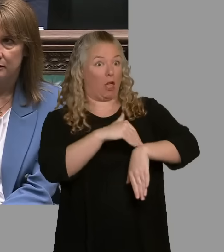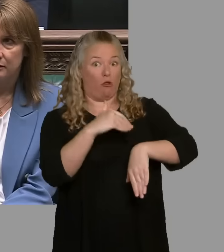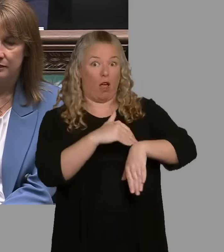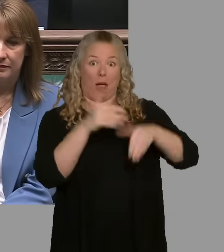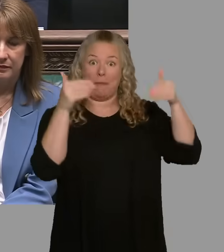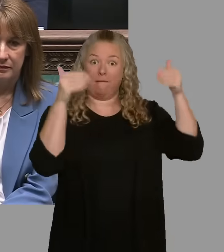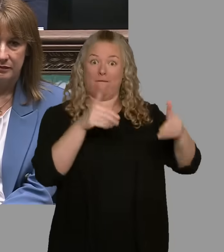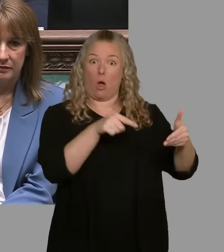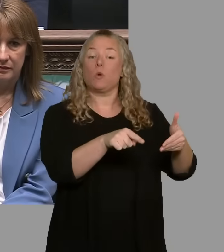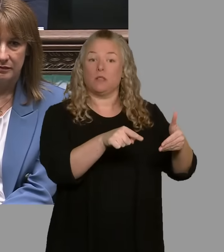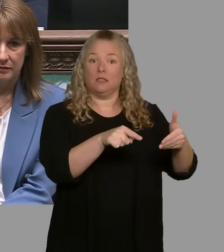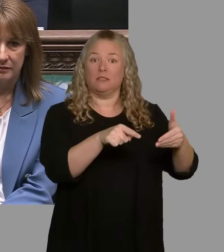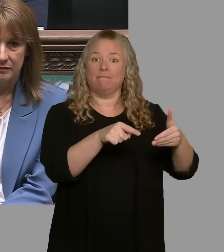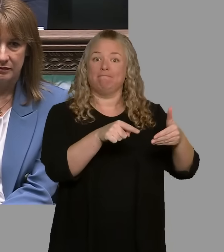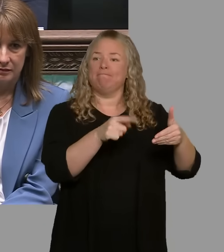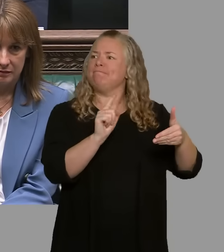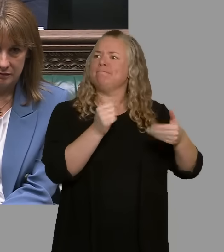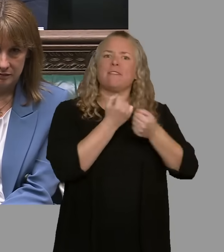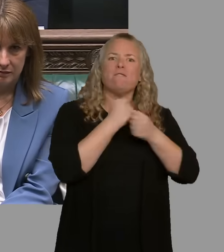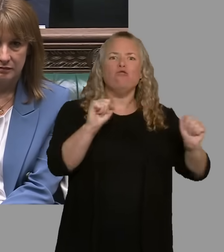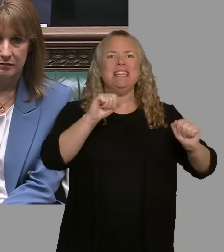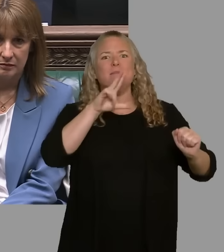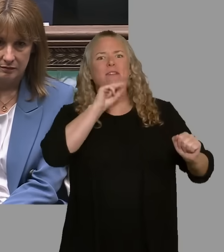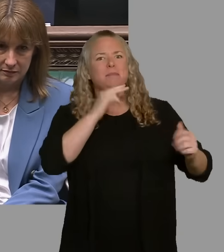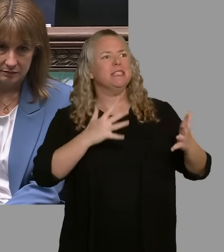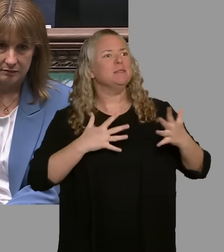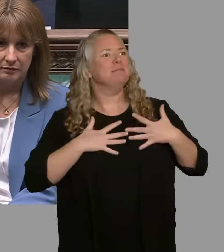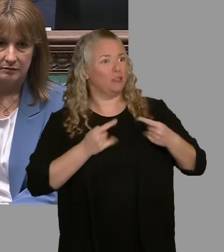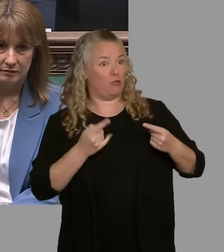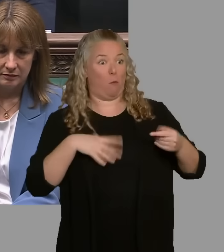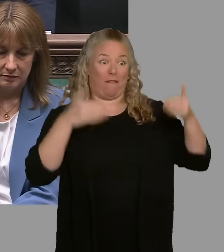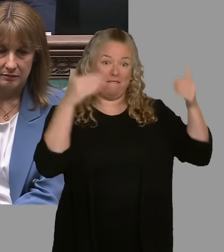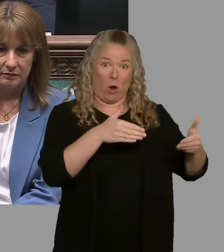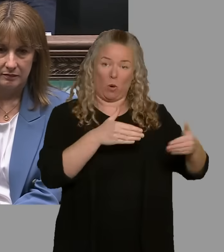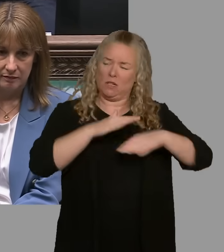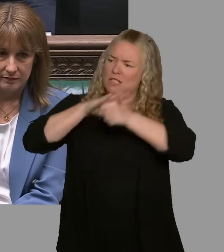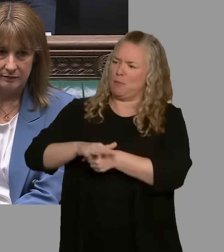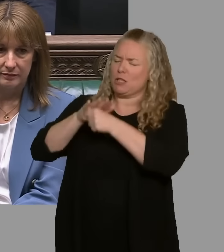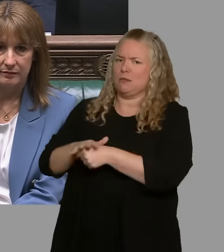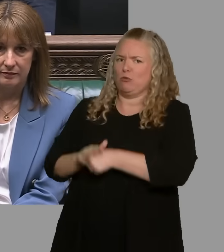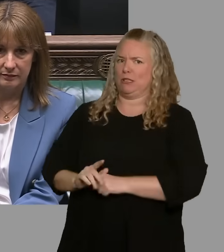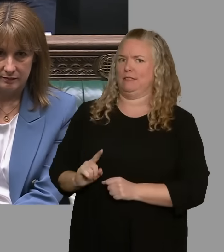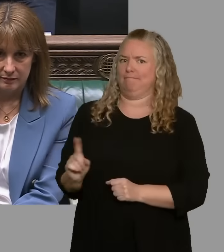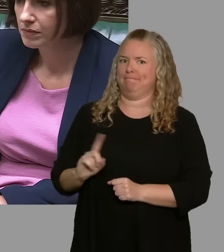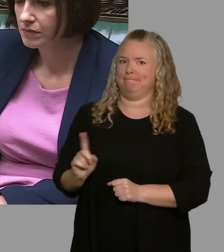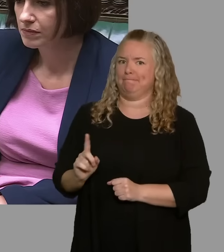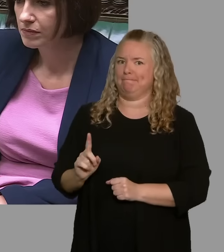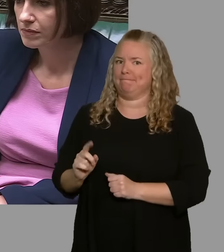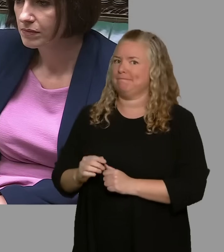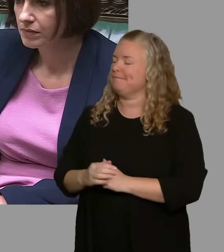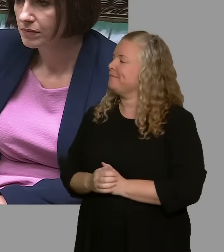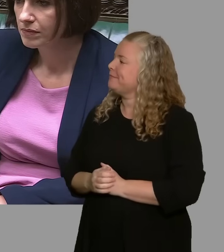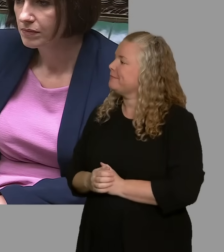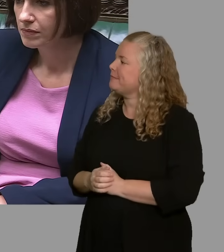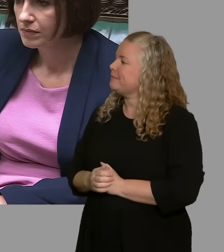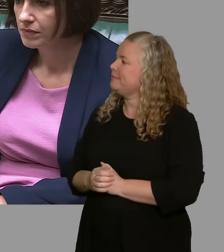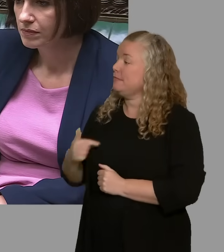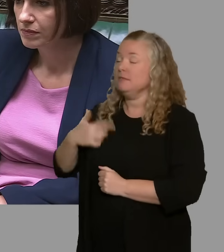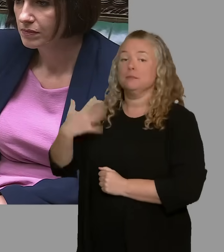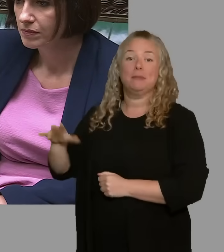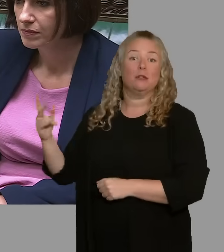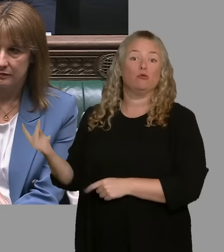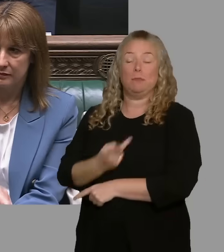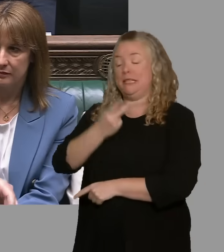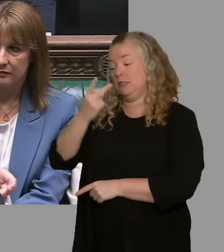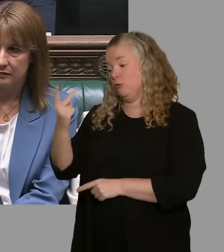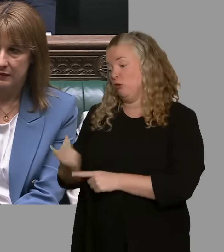I do want the police to concentrate on serious crime and on crime that matters most to our communities in each of our constituencies. I've said that